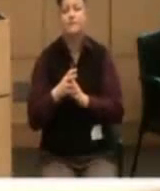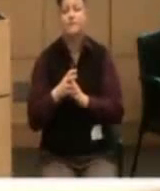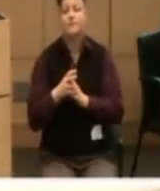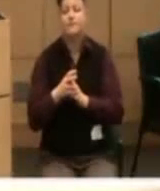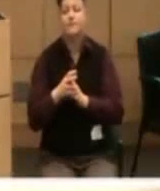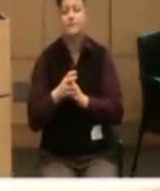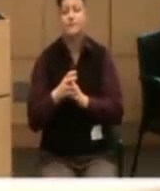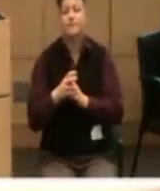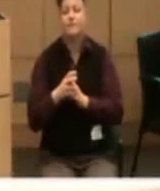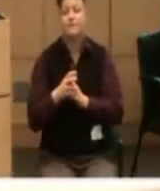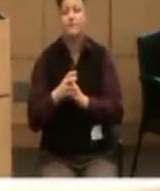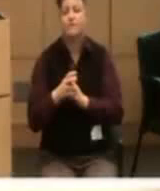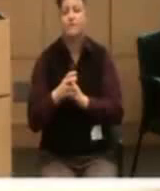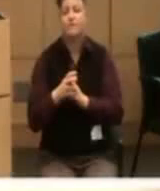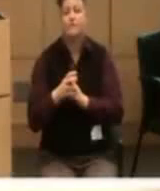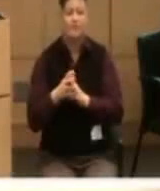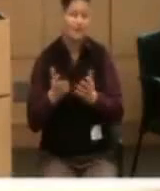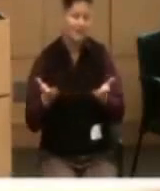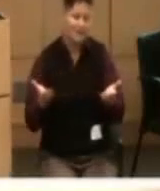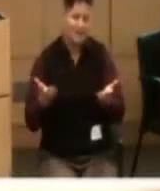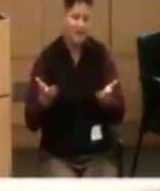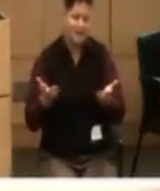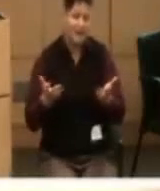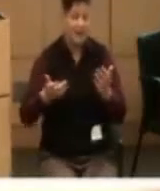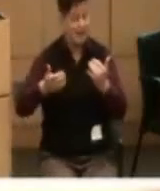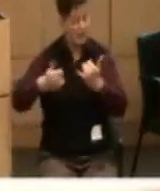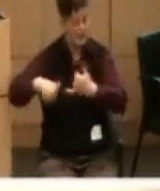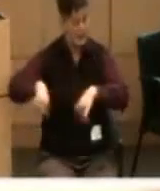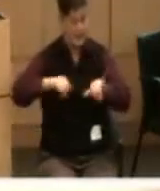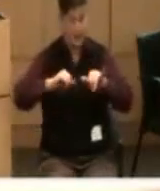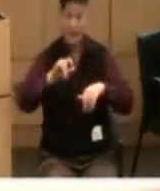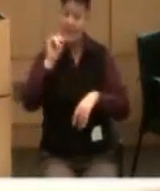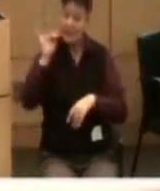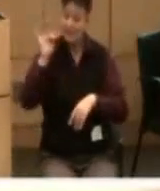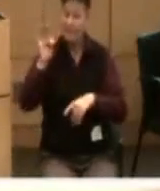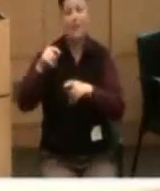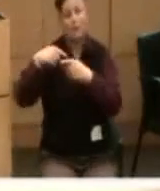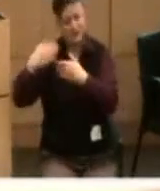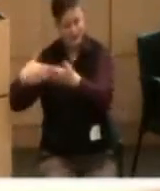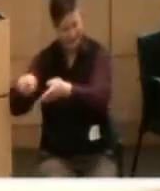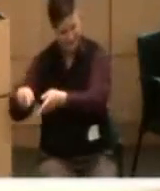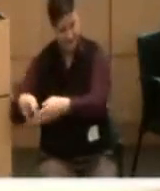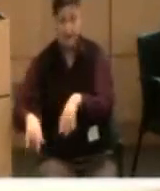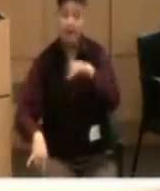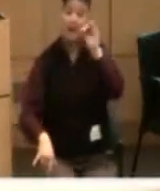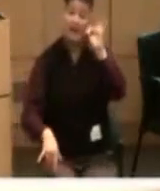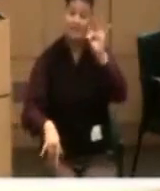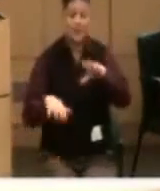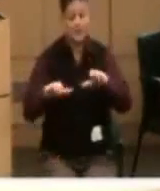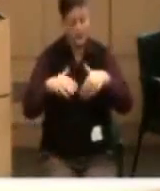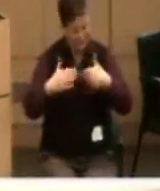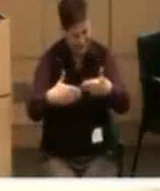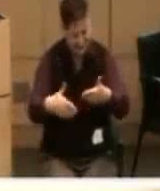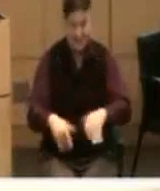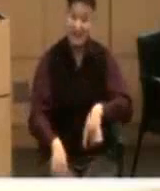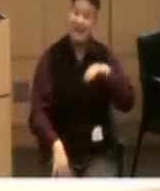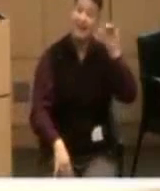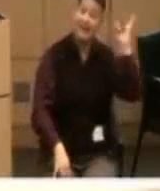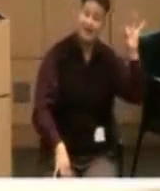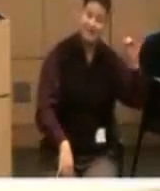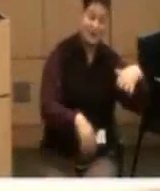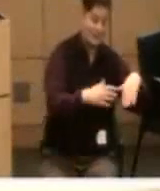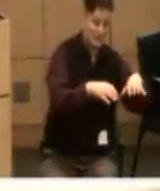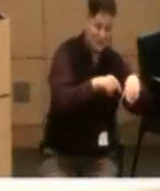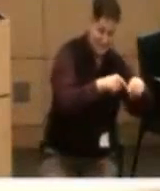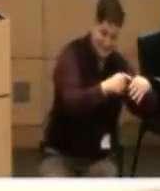we would love there to be like a standard path that we could recommend for each child based on how they present in clinic, but it's